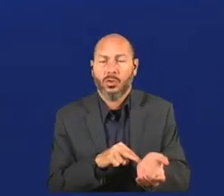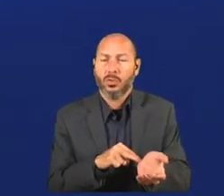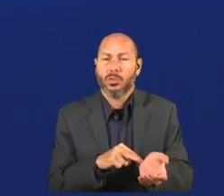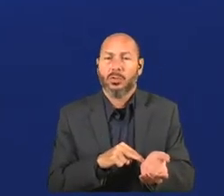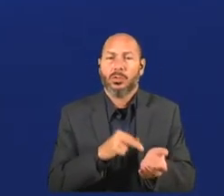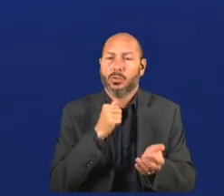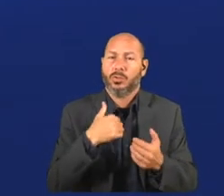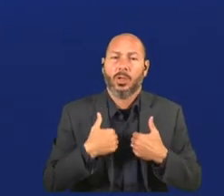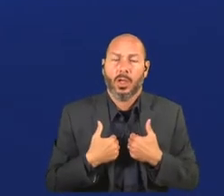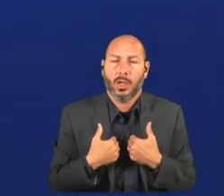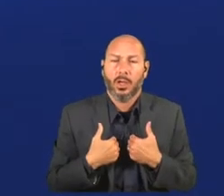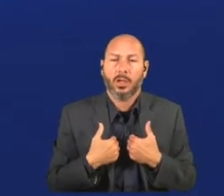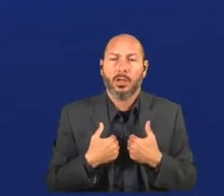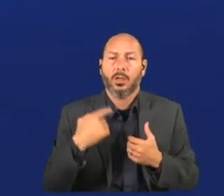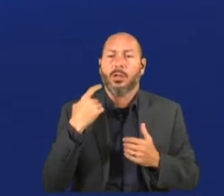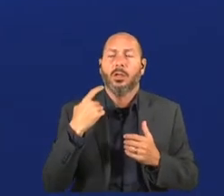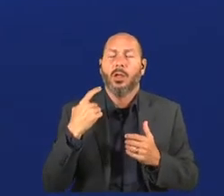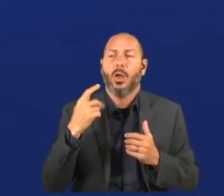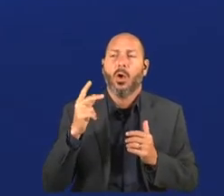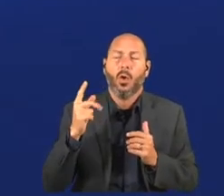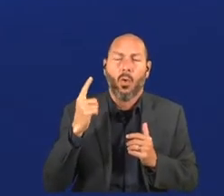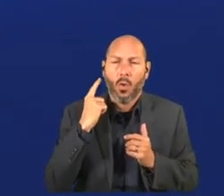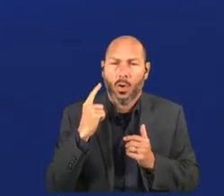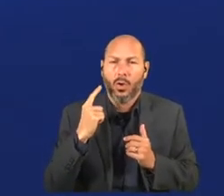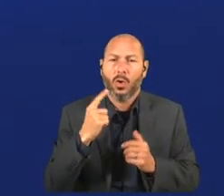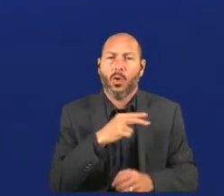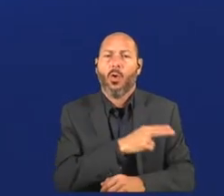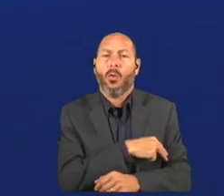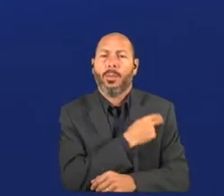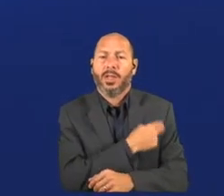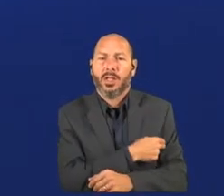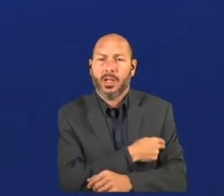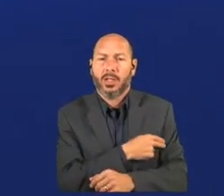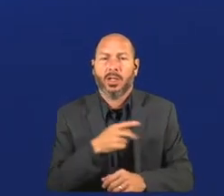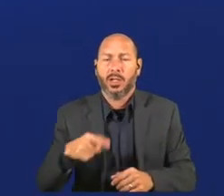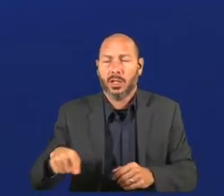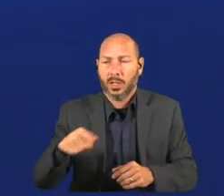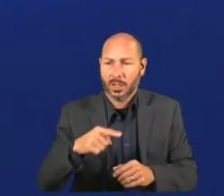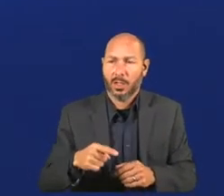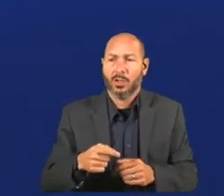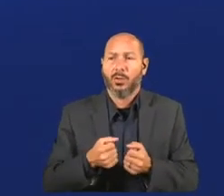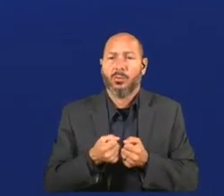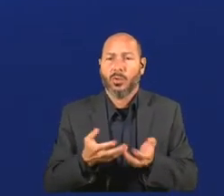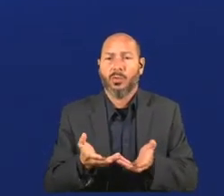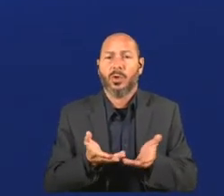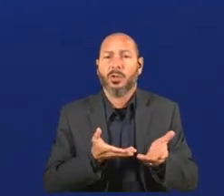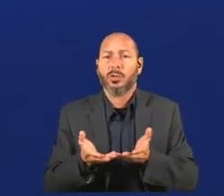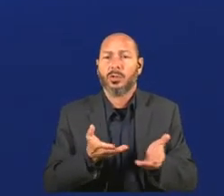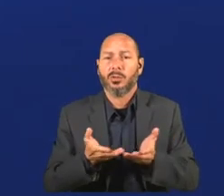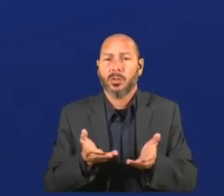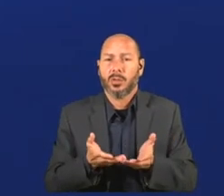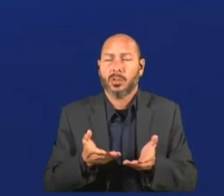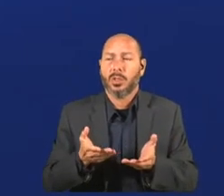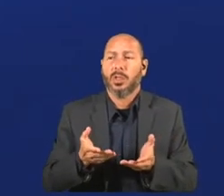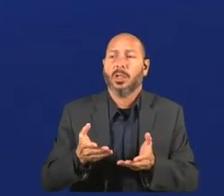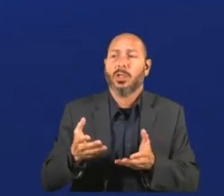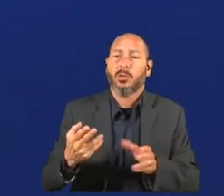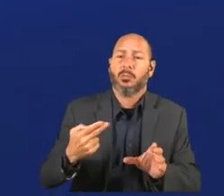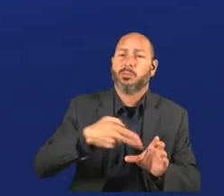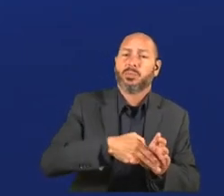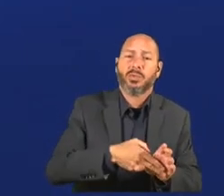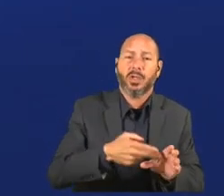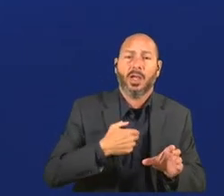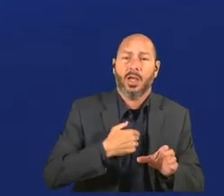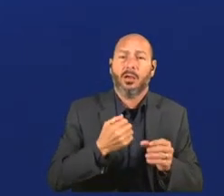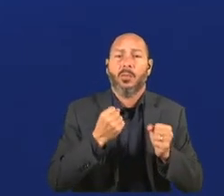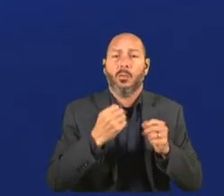from hospitals and primary care providers is that once these providers are recruited, they take a lot of training, which